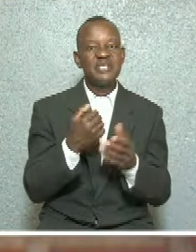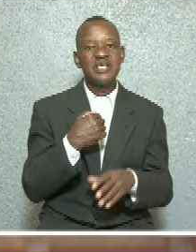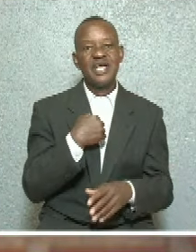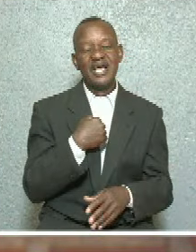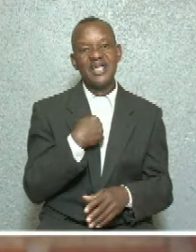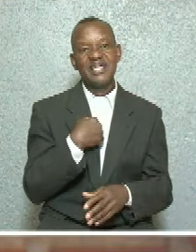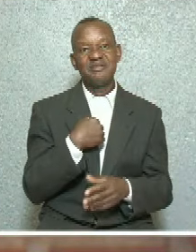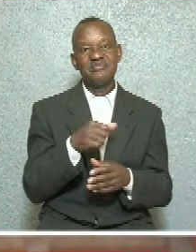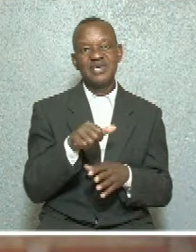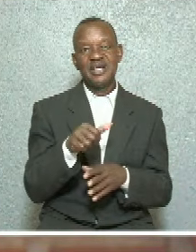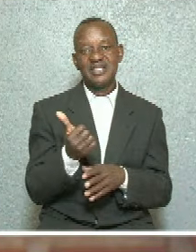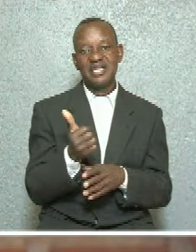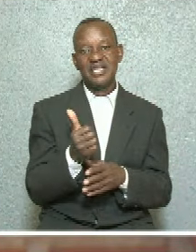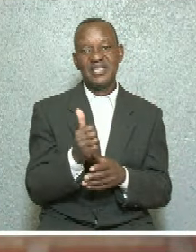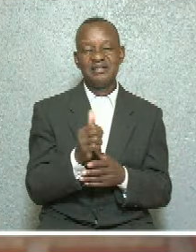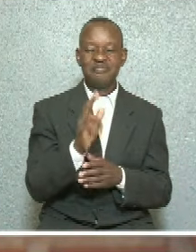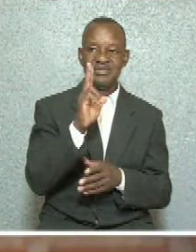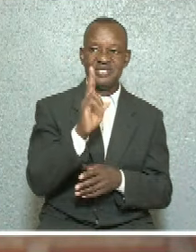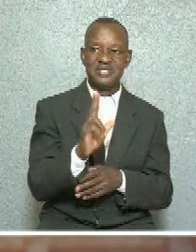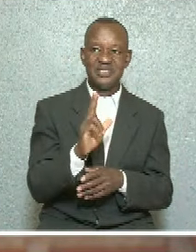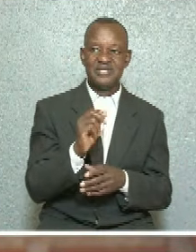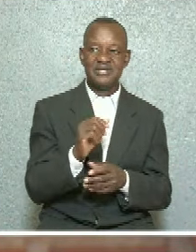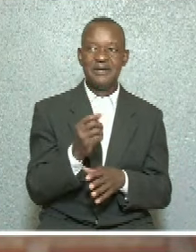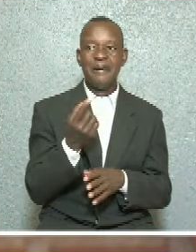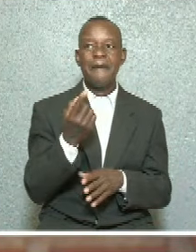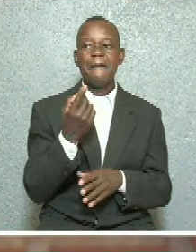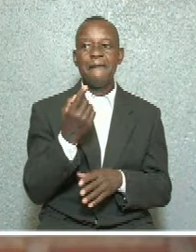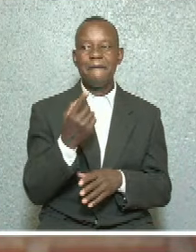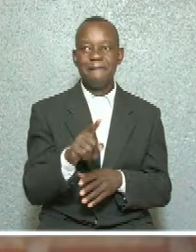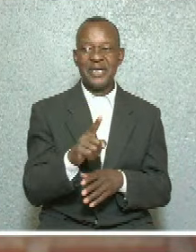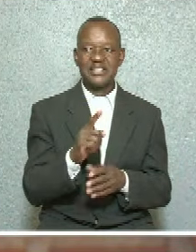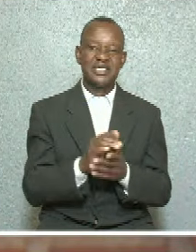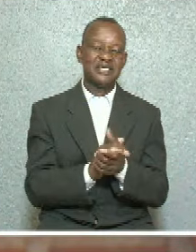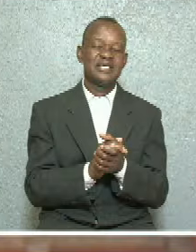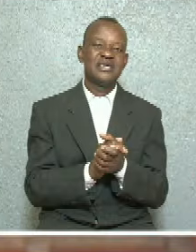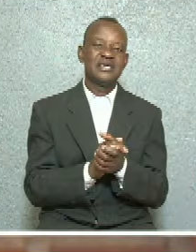a constant in my life, I would say it would be my mother.